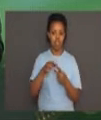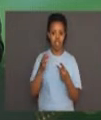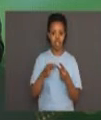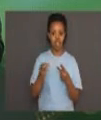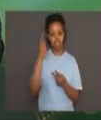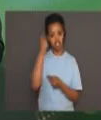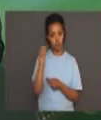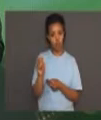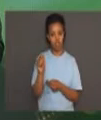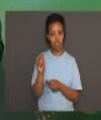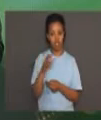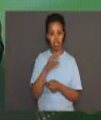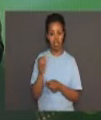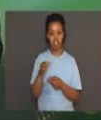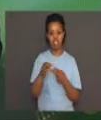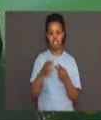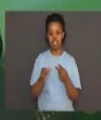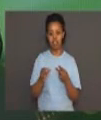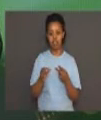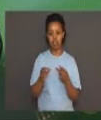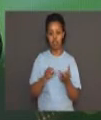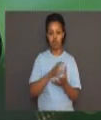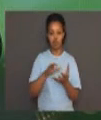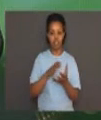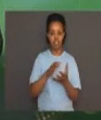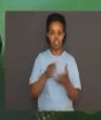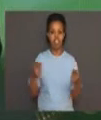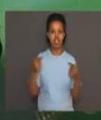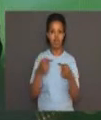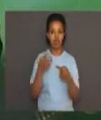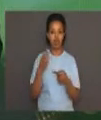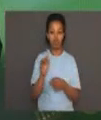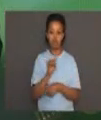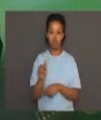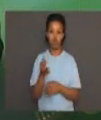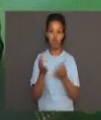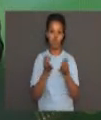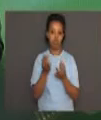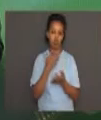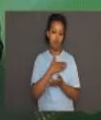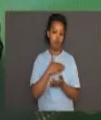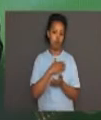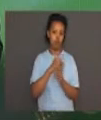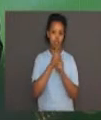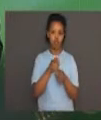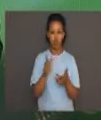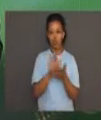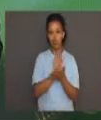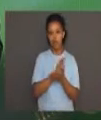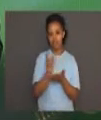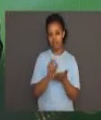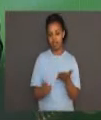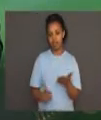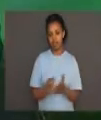selection and selective breeding are alike? Please write your answer on a sheet of